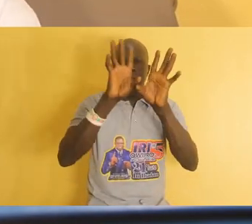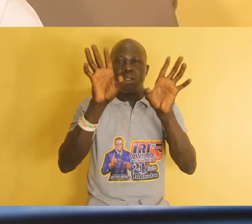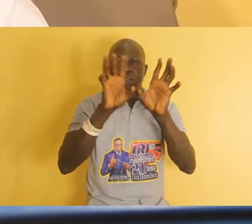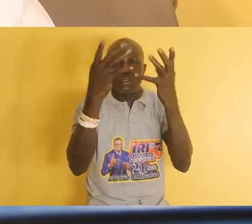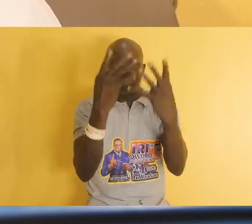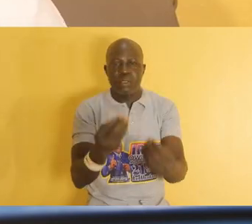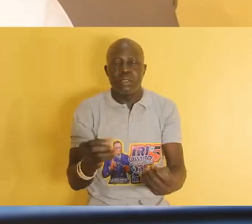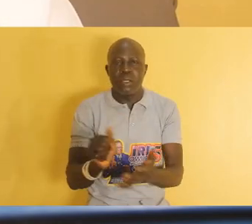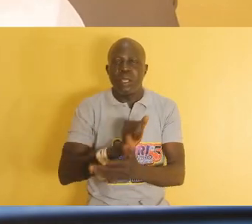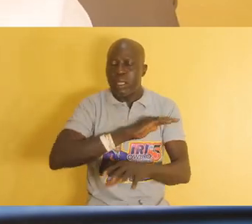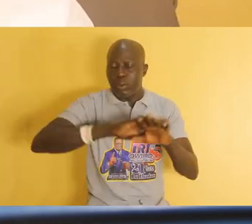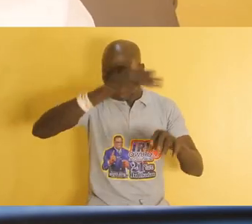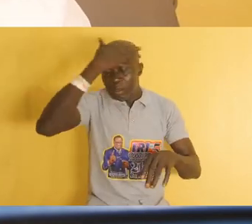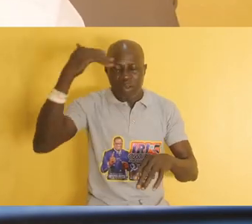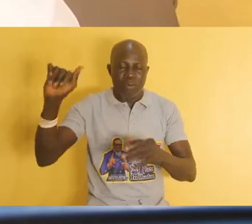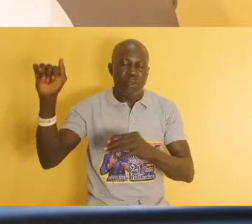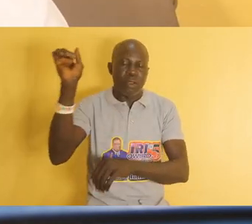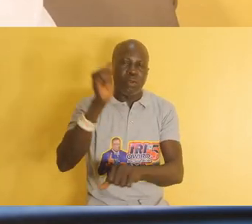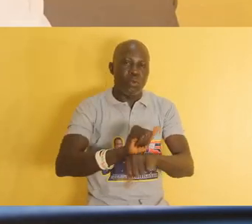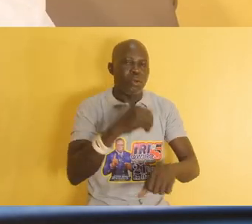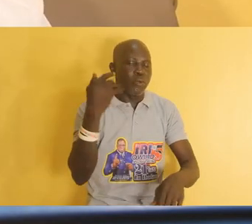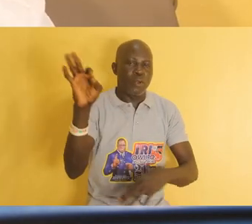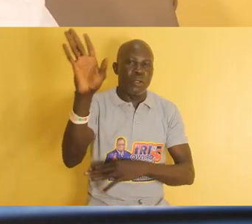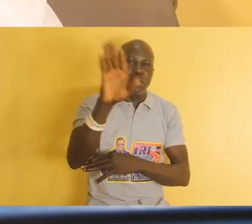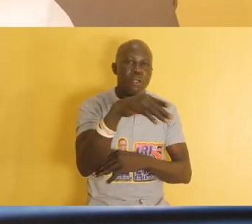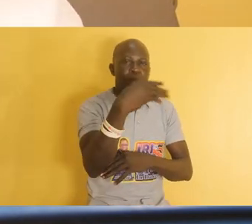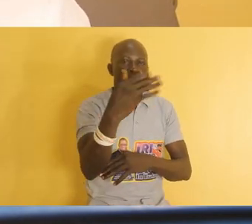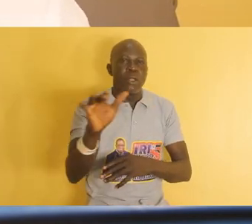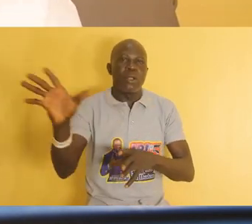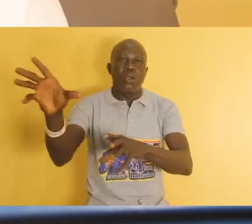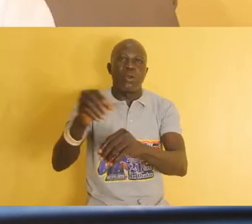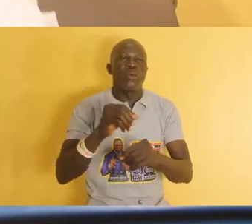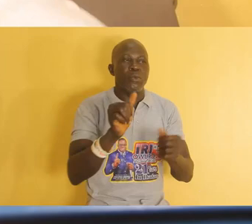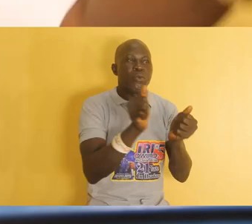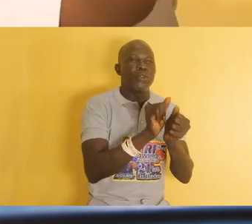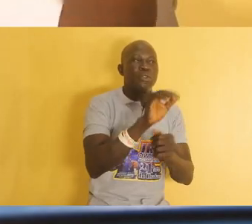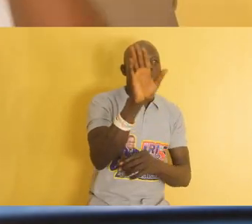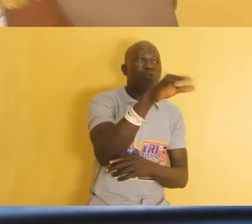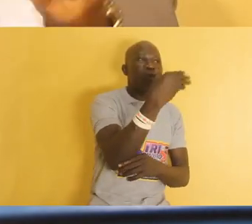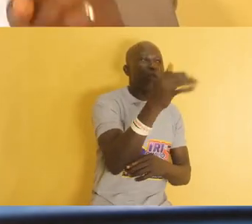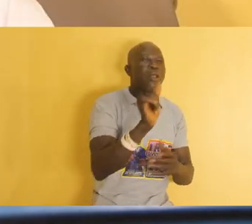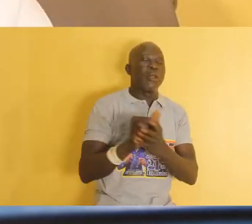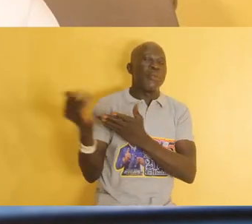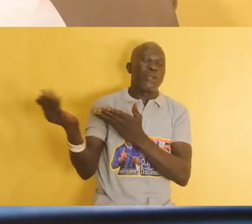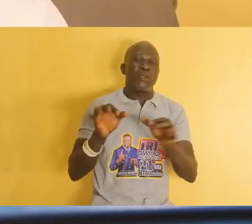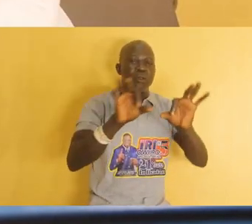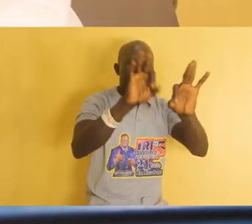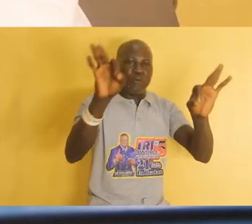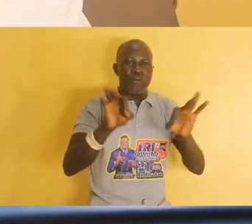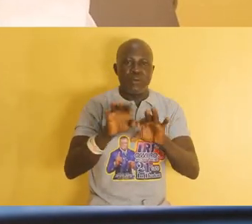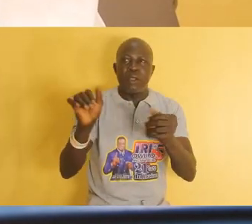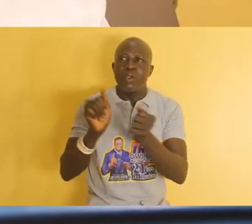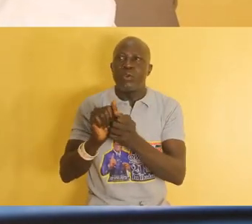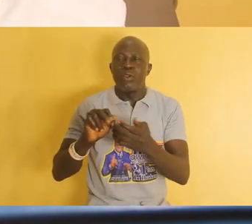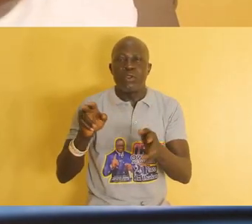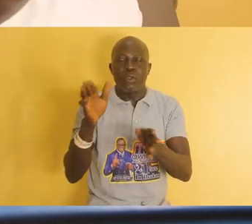side. Ah, Paris flag here. We will not finish the assignment on that flag. Emu flag here. Come along with us. Ebe file here. Bring out your file. Pẹ̀lú